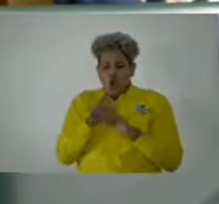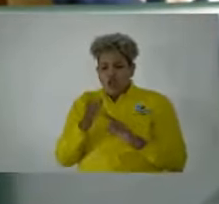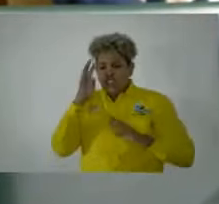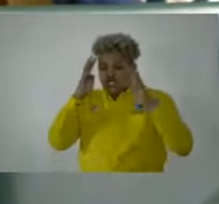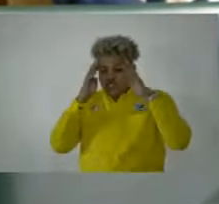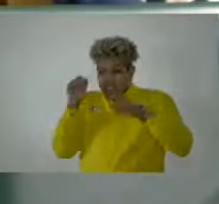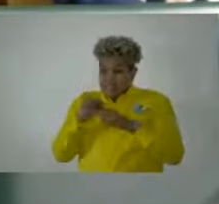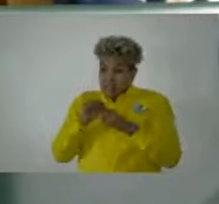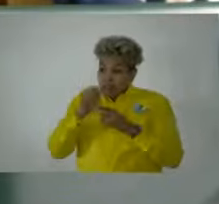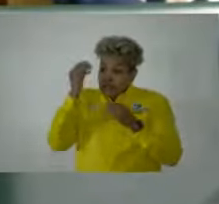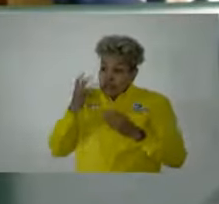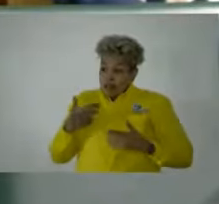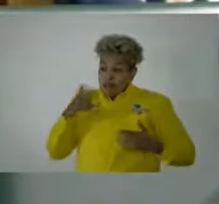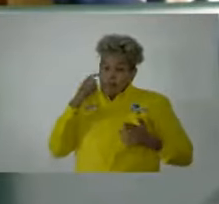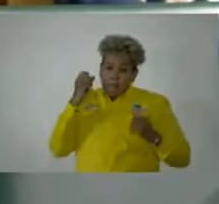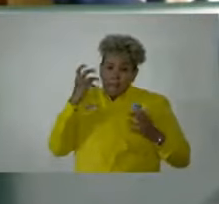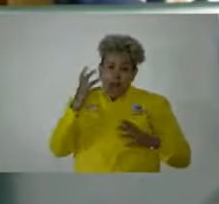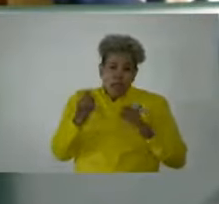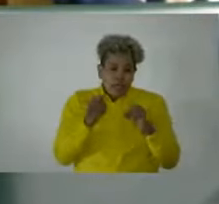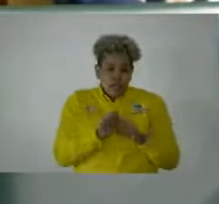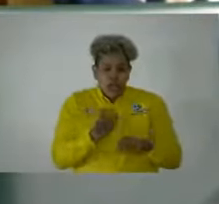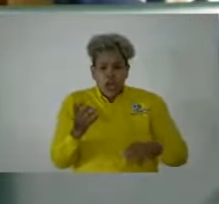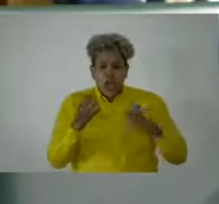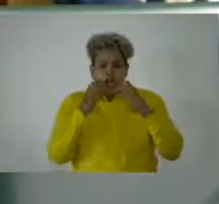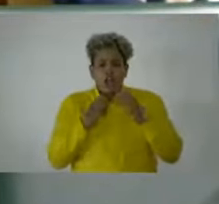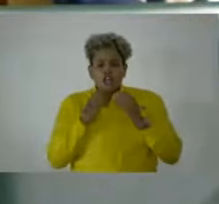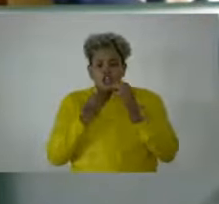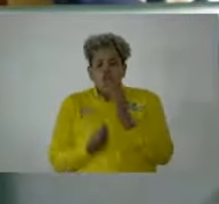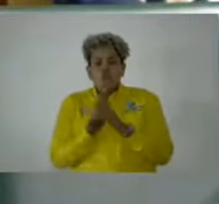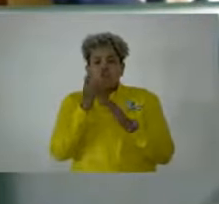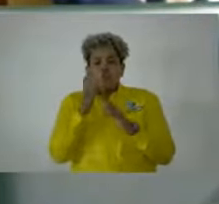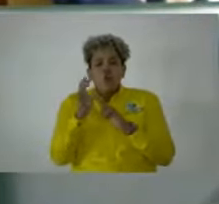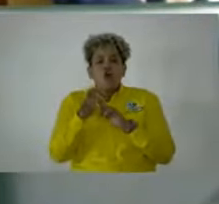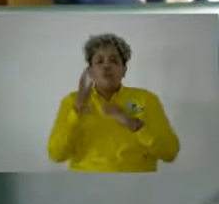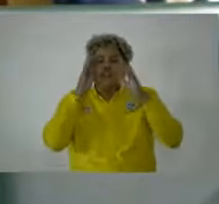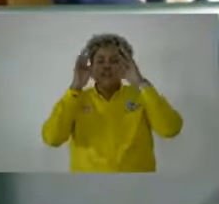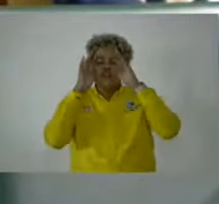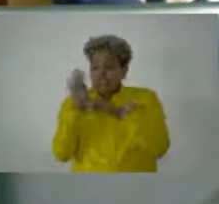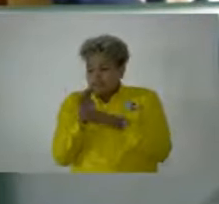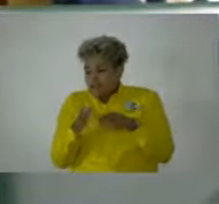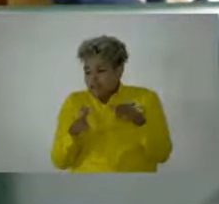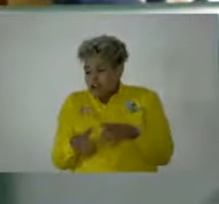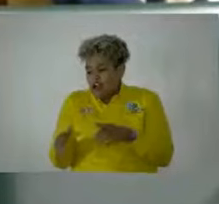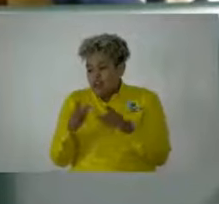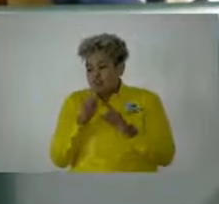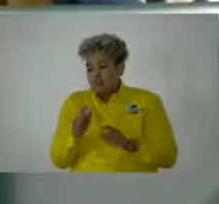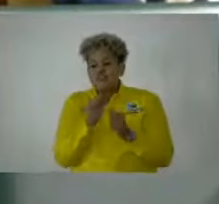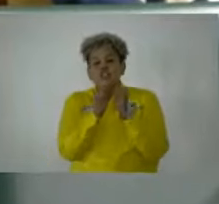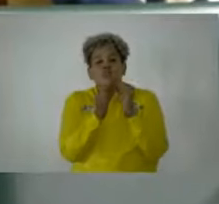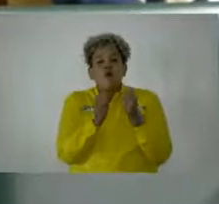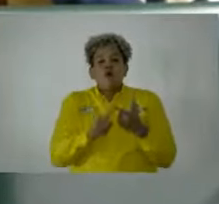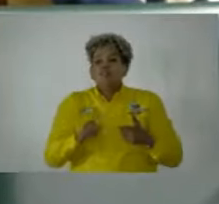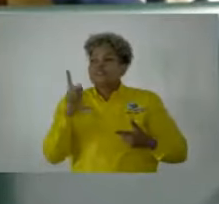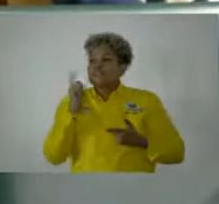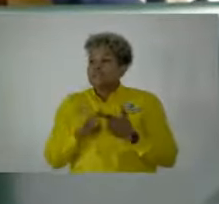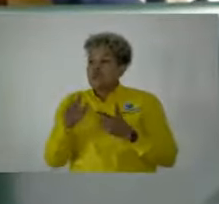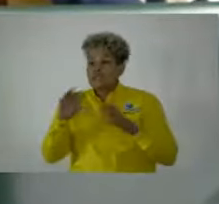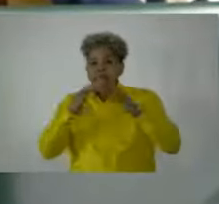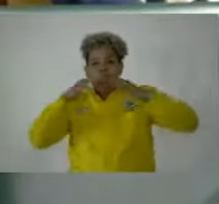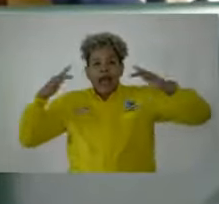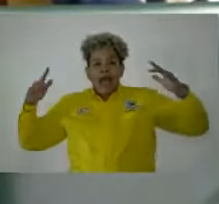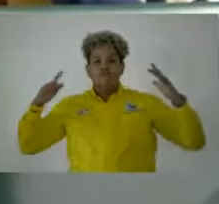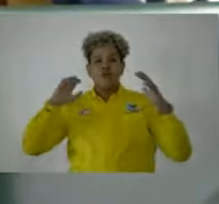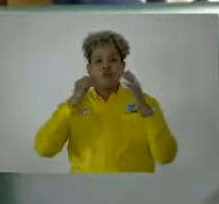practitioners have been telling us for years. Nurturing and growing the cultural and creative industries, sports, and their